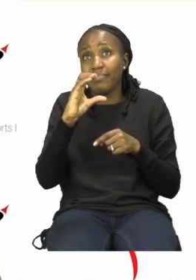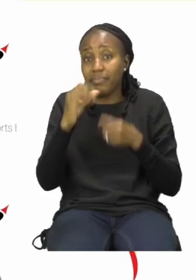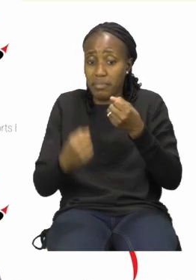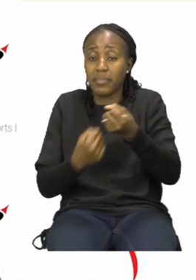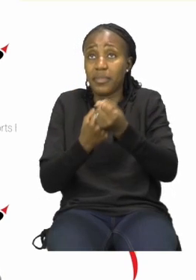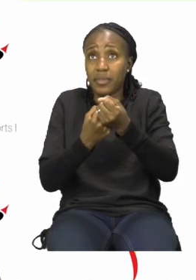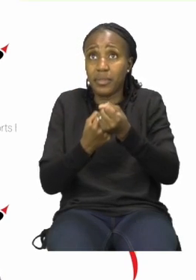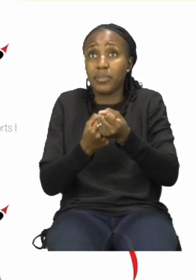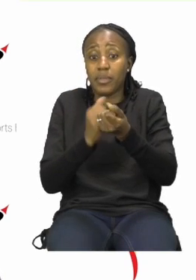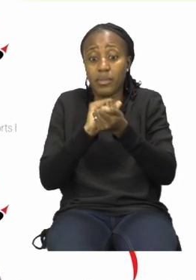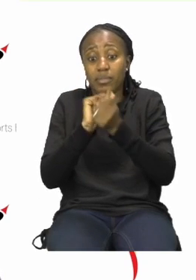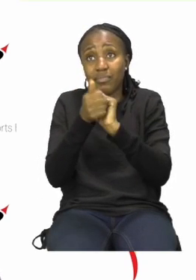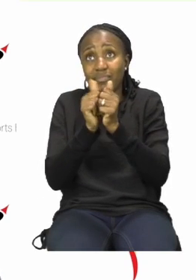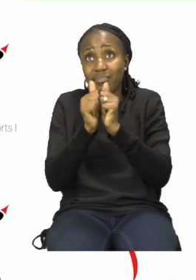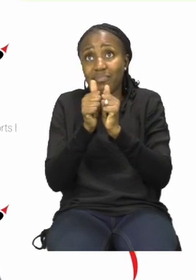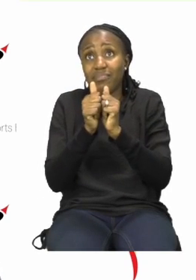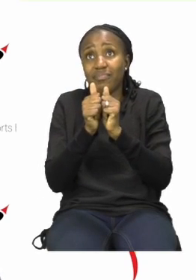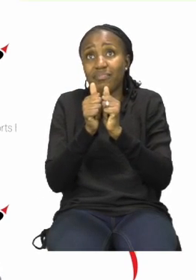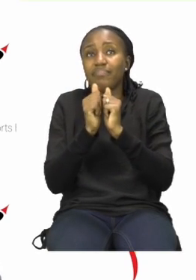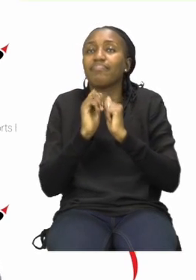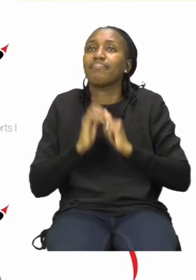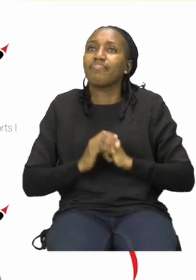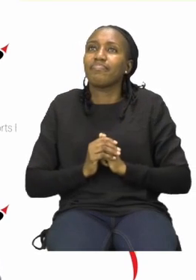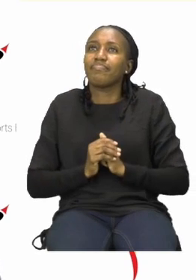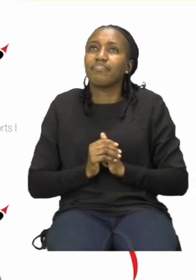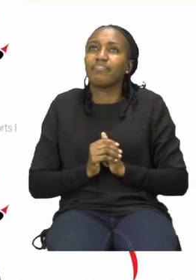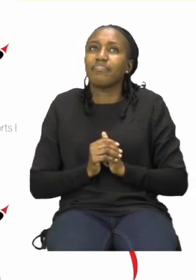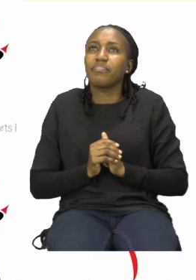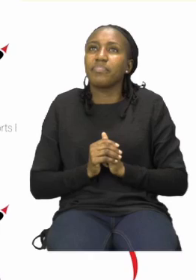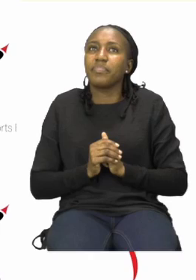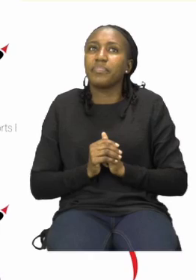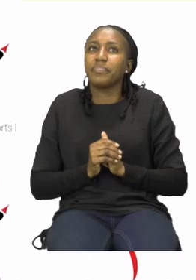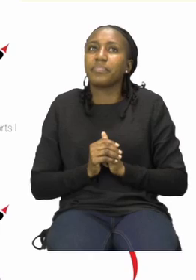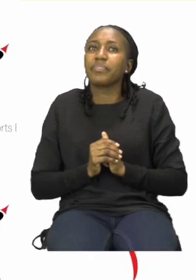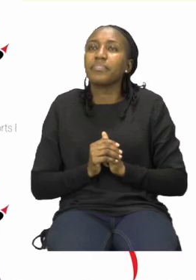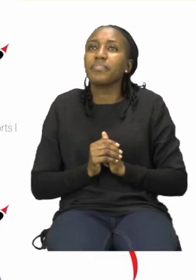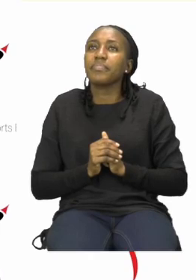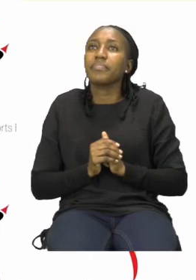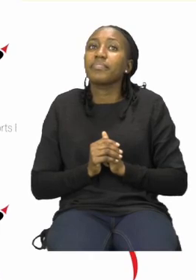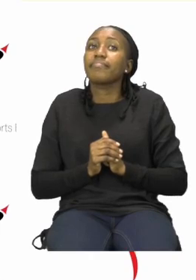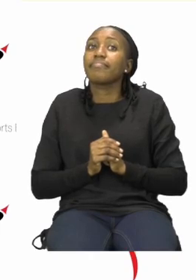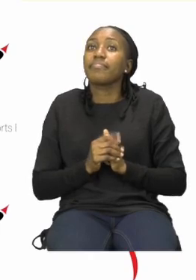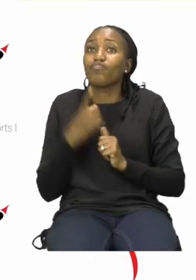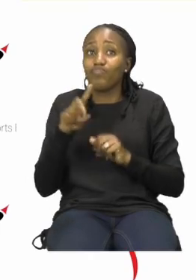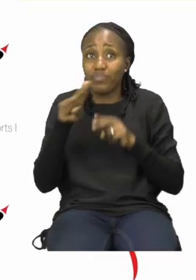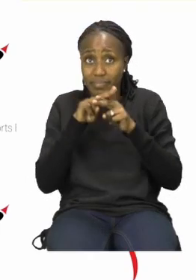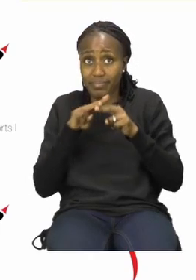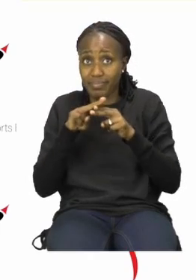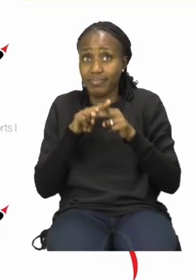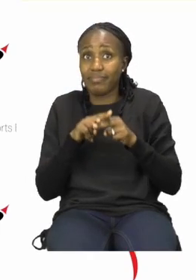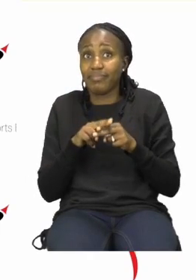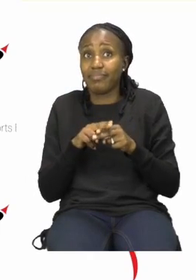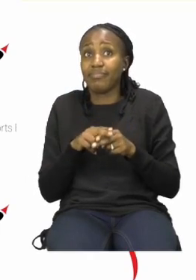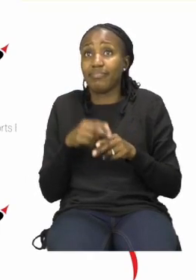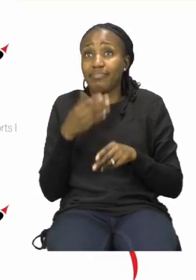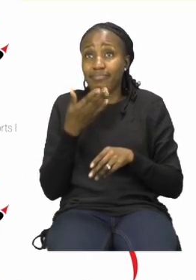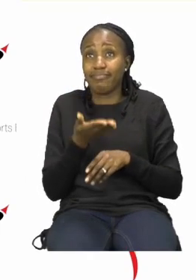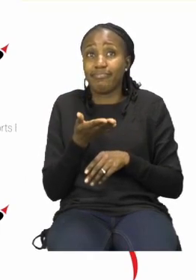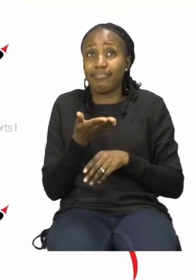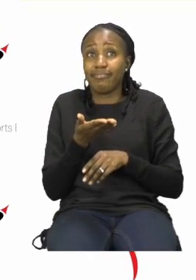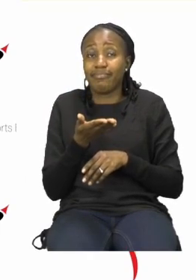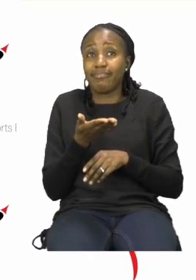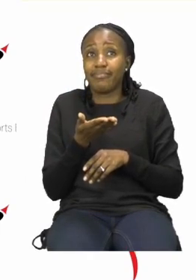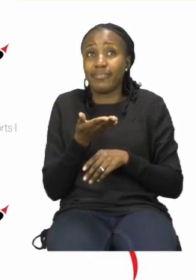with regards to import VAT and taxes, etc. So, but then we use the men. It